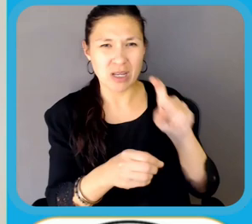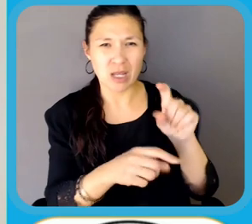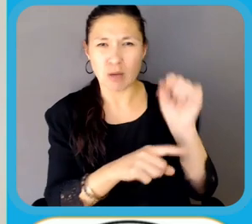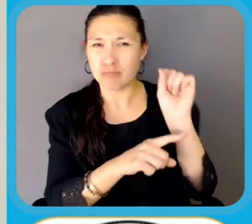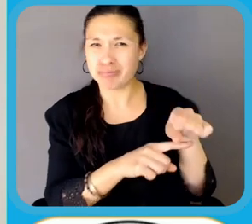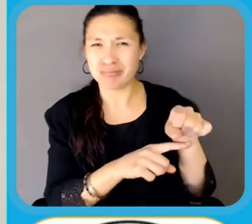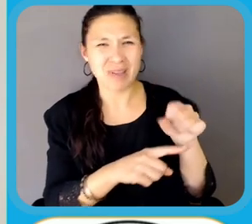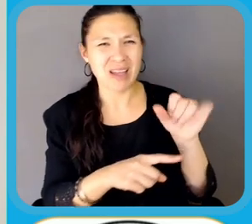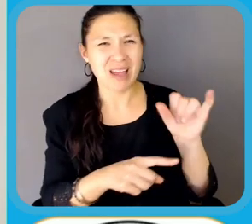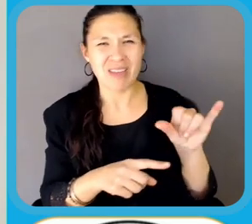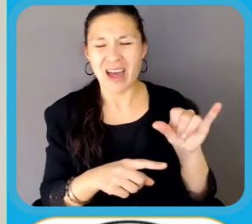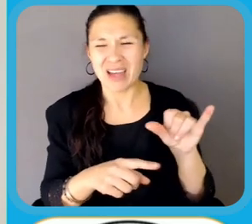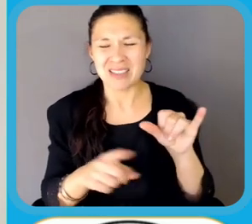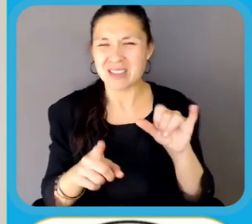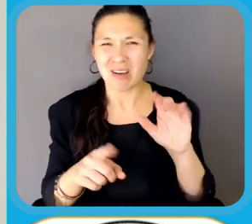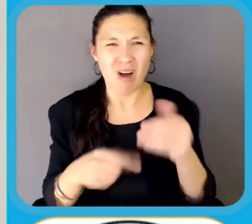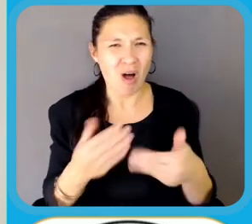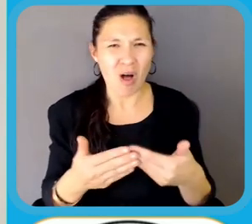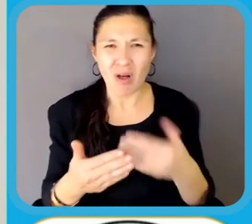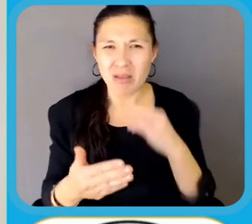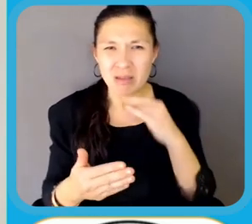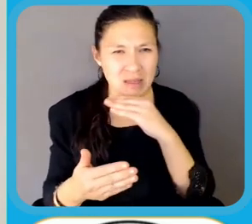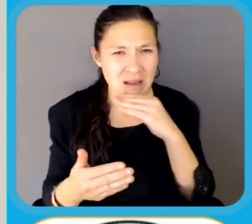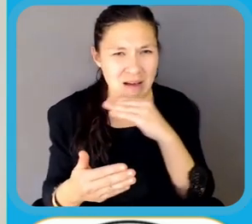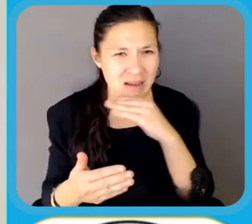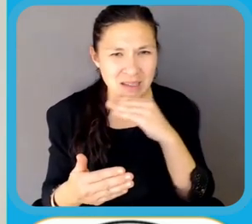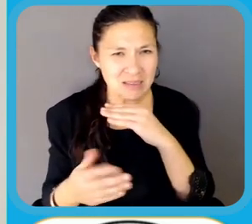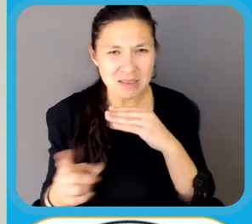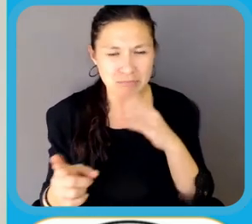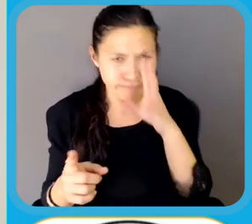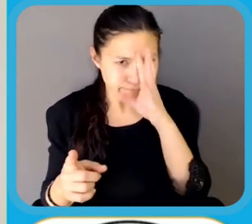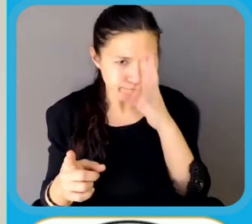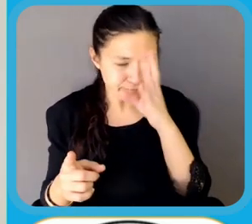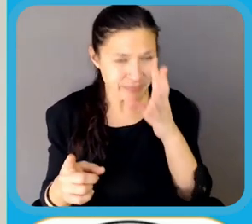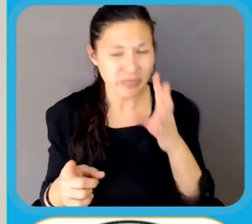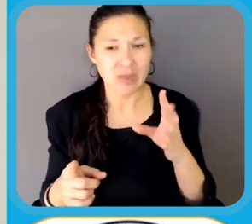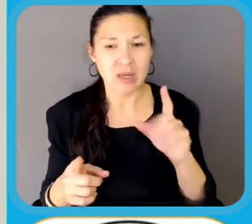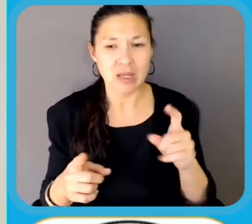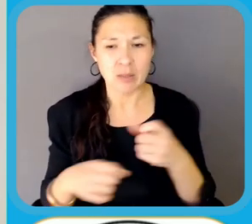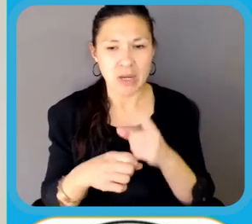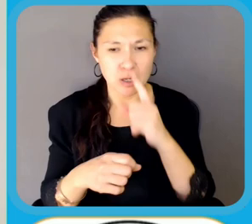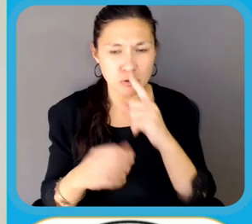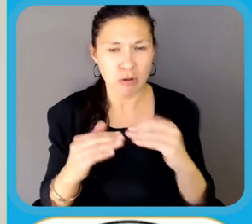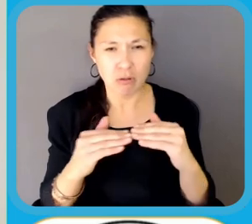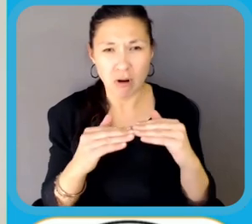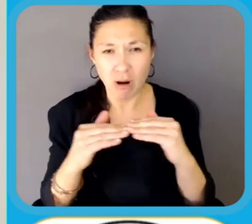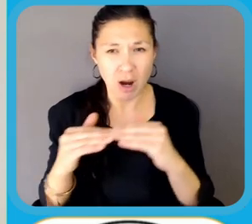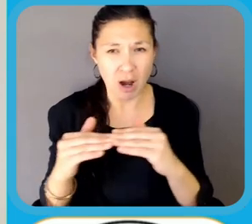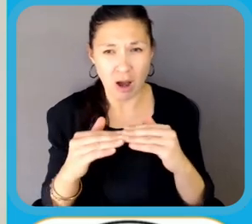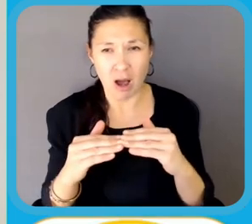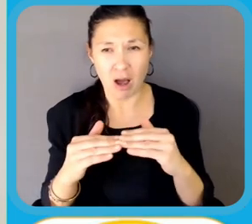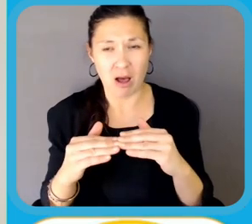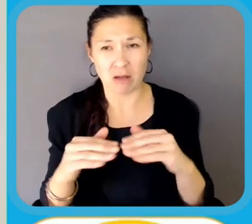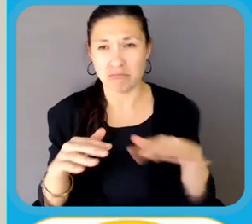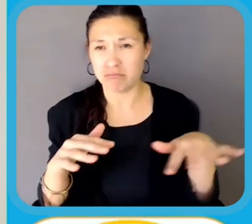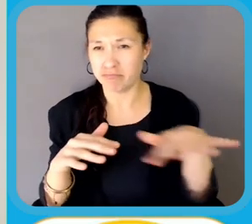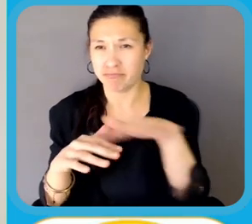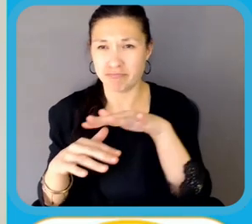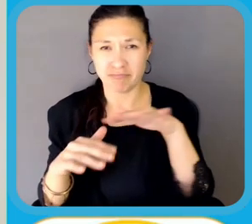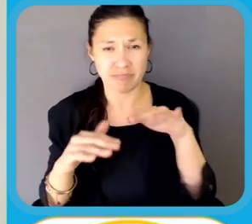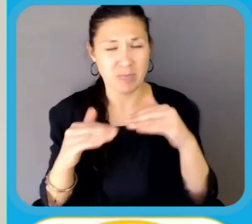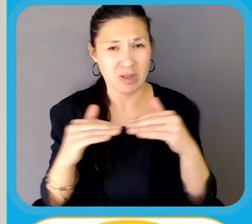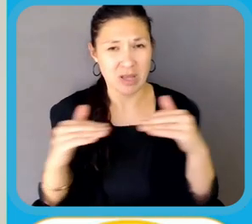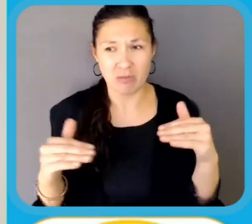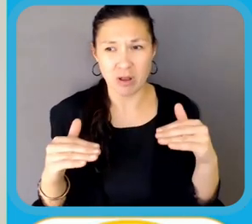True justice means accountability, equity on all levels, local, state, federal, government, especially